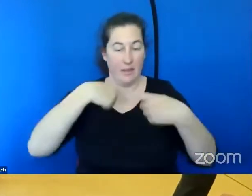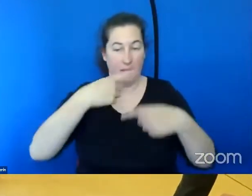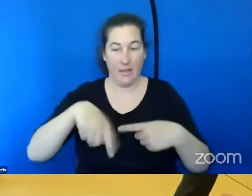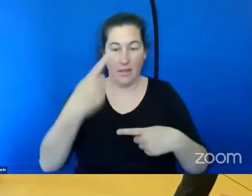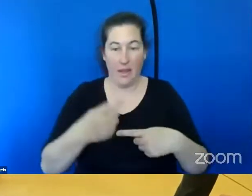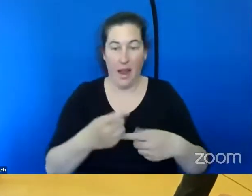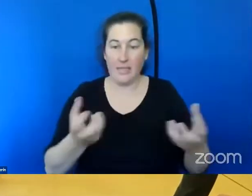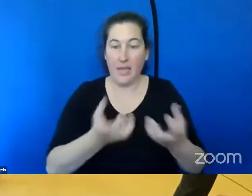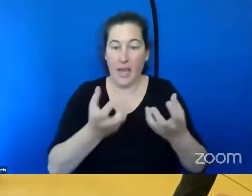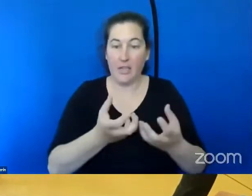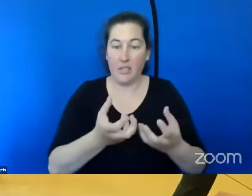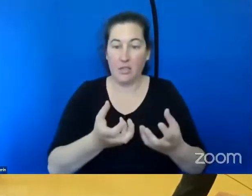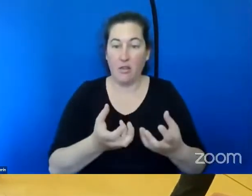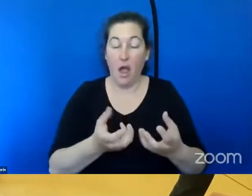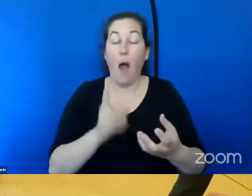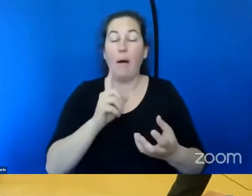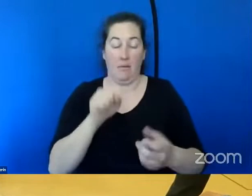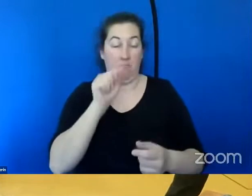And